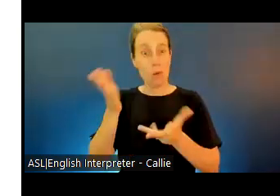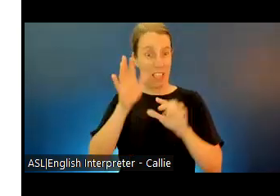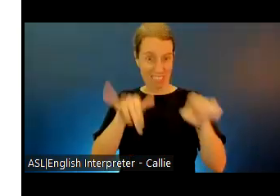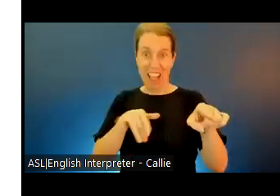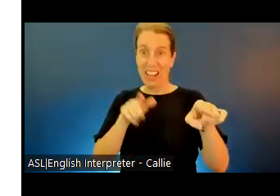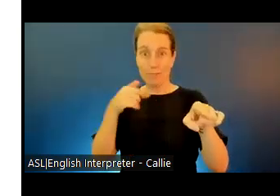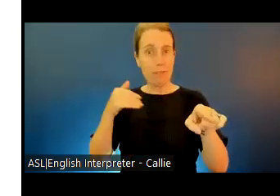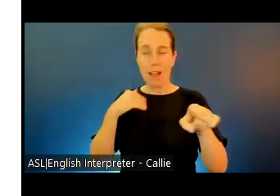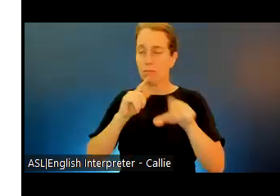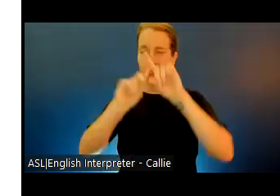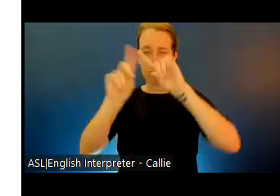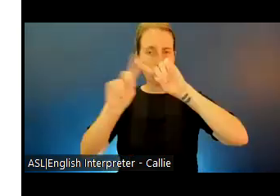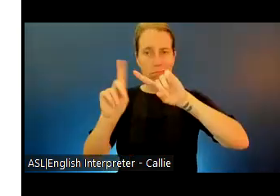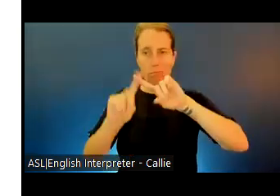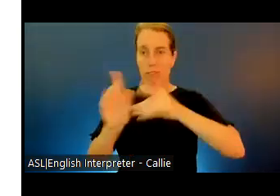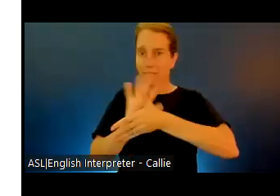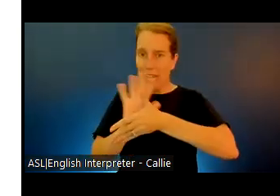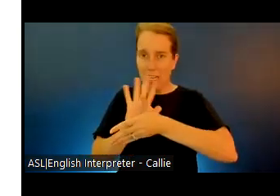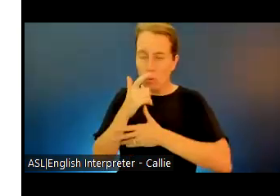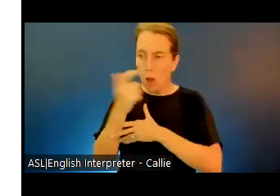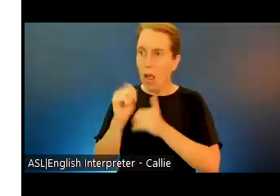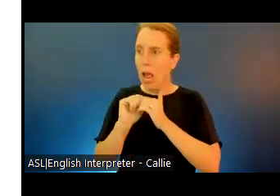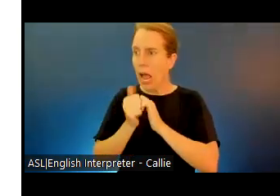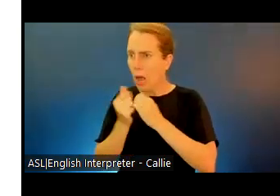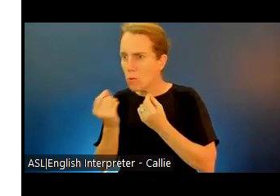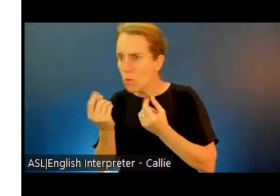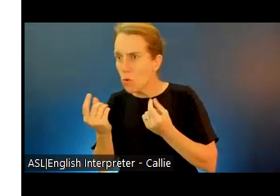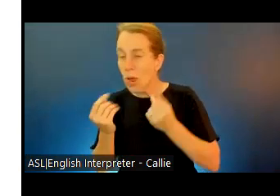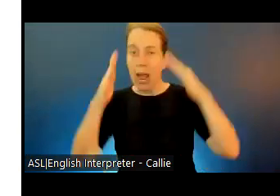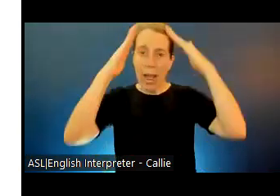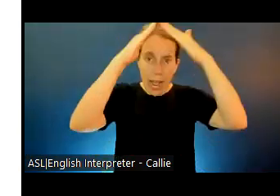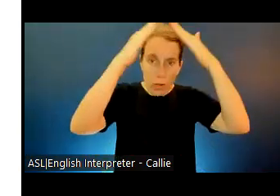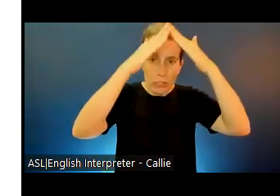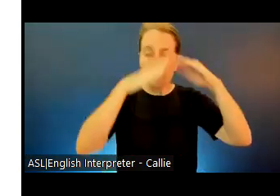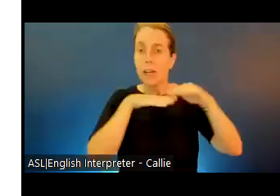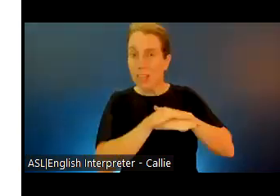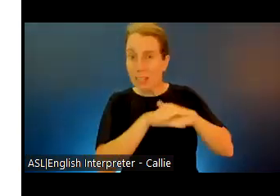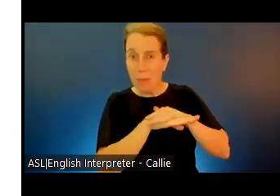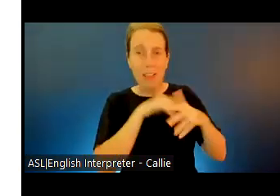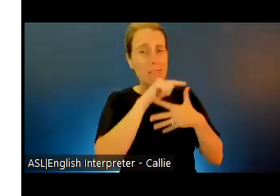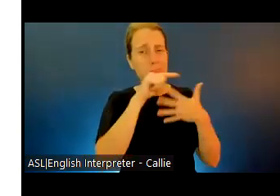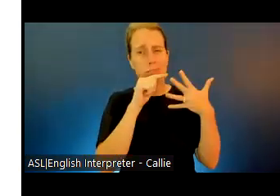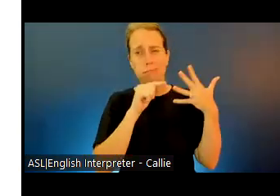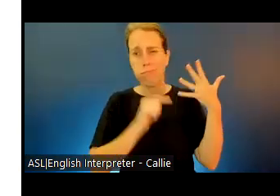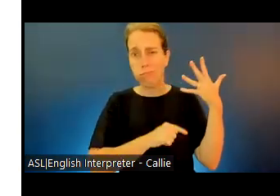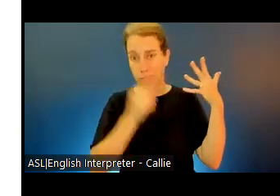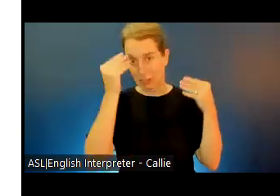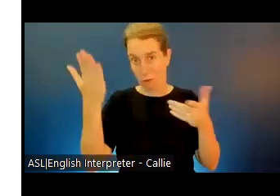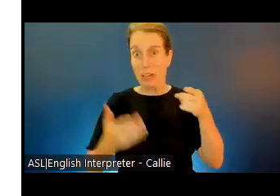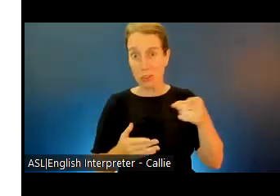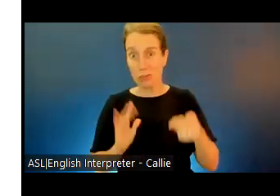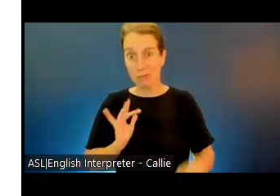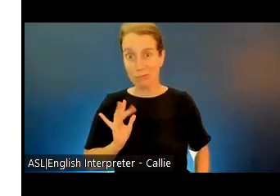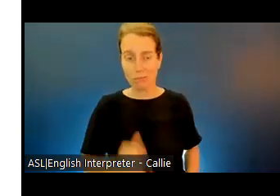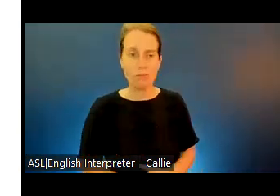if you're experiencing certain dilemmas with housing or accessibility. Just an excellent site to go to. Next slide,